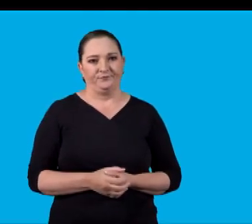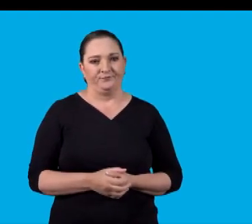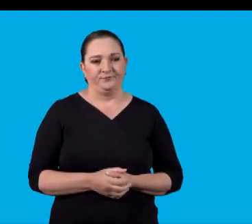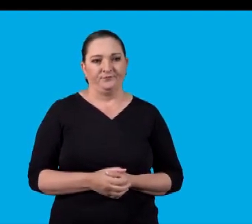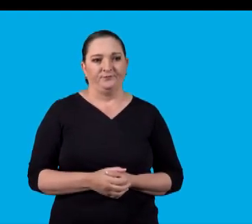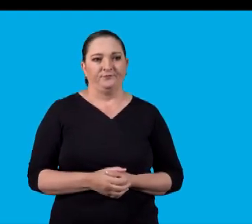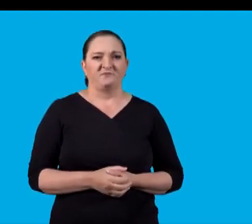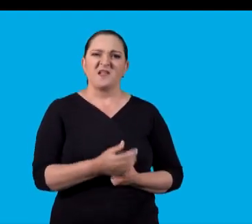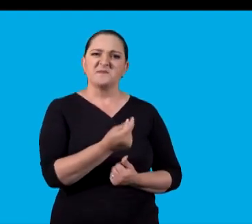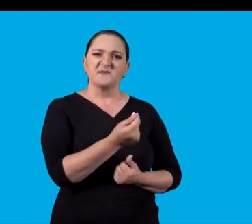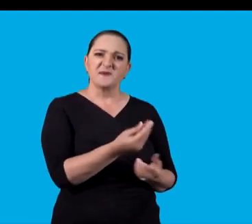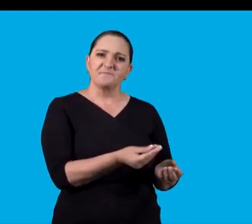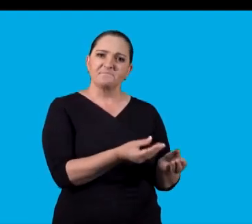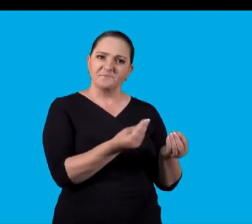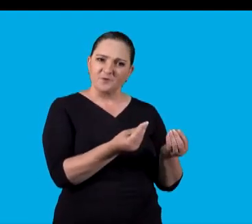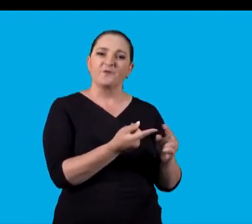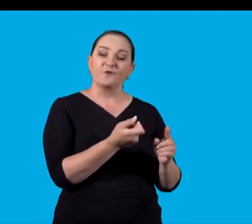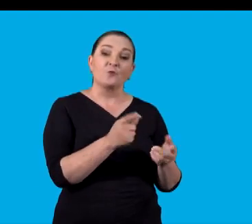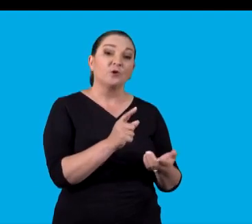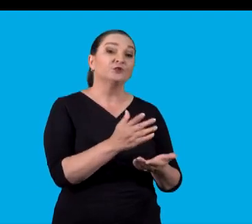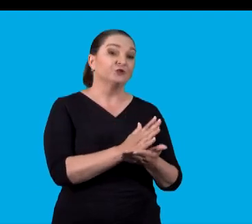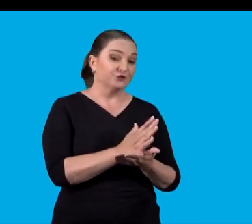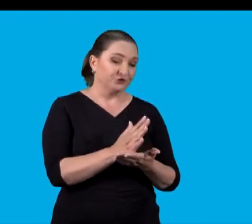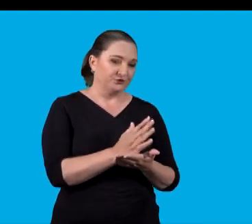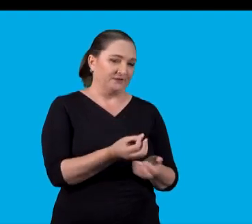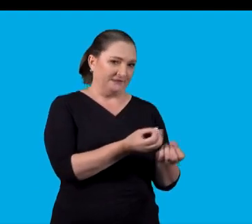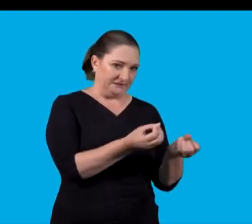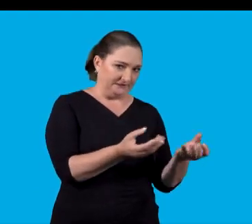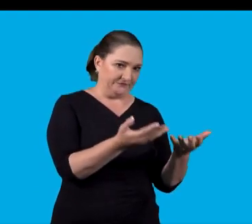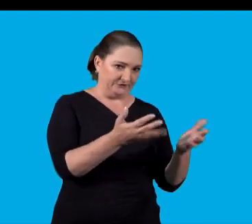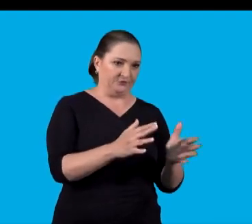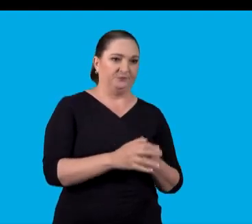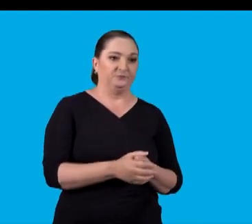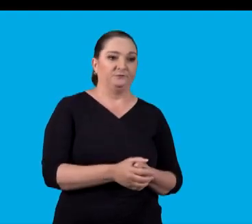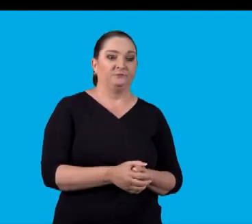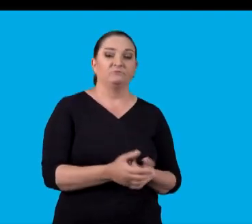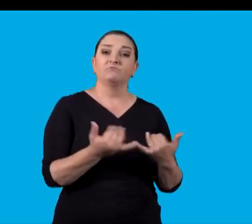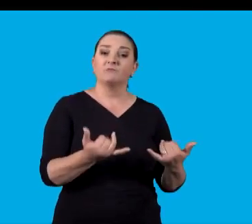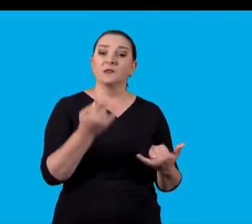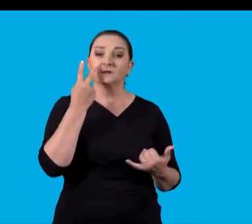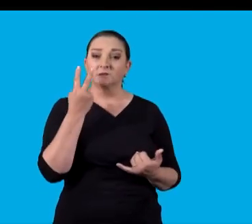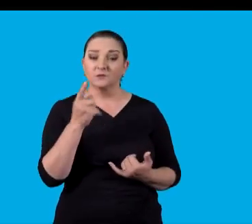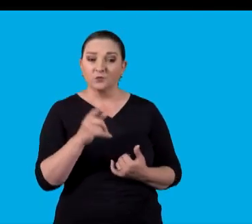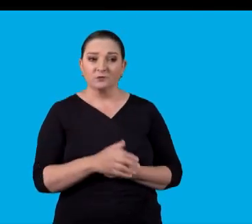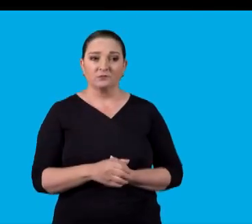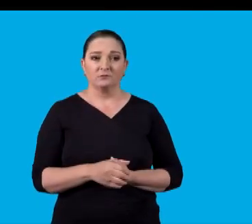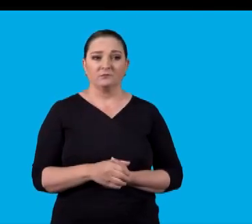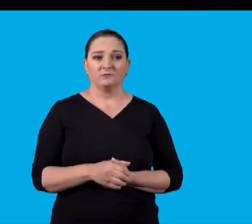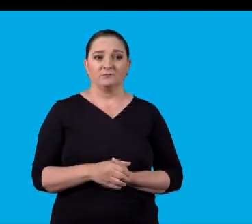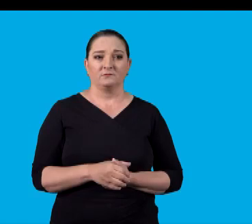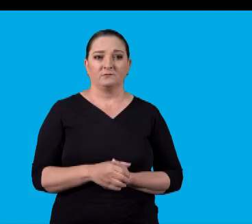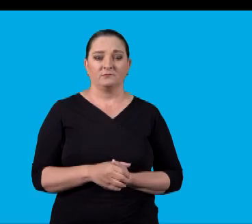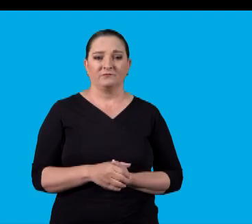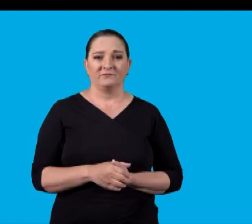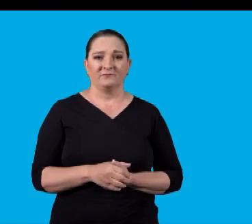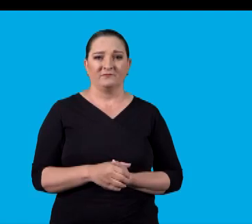is what I've received from the shares that we have sold. Now, you will see you are not